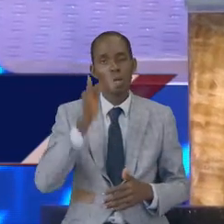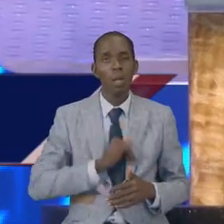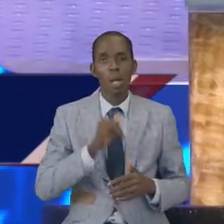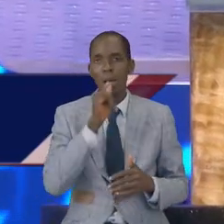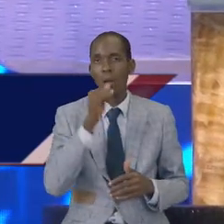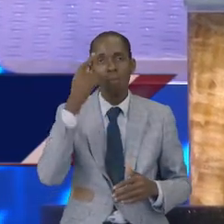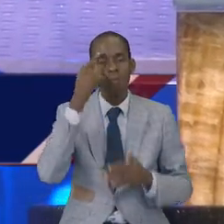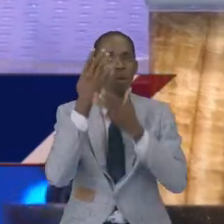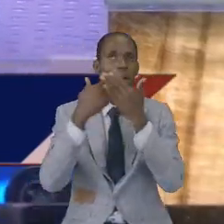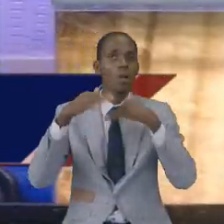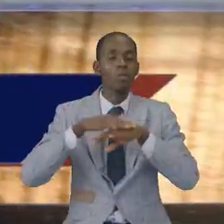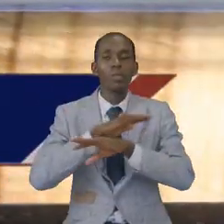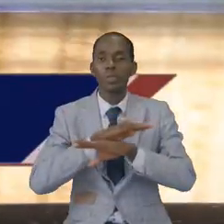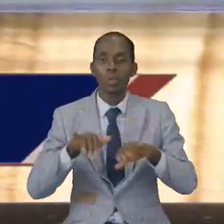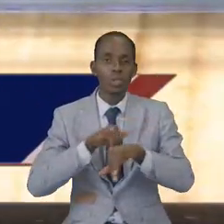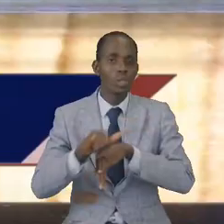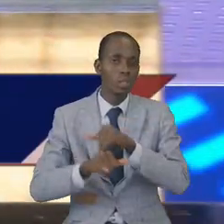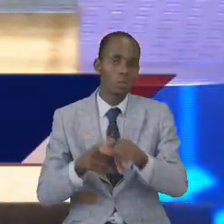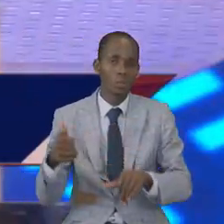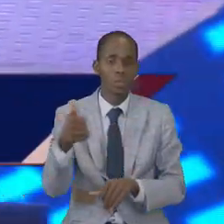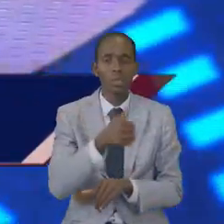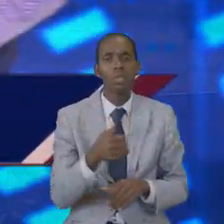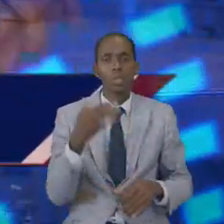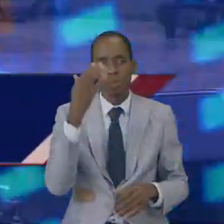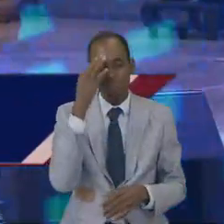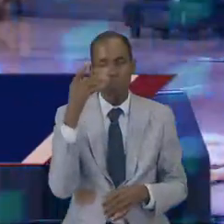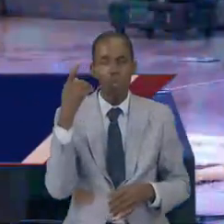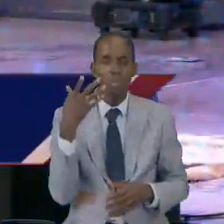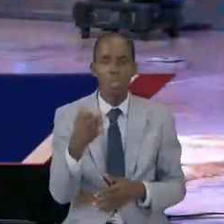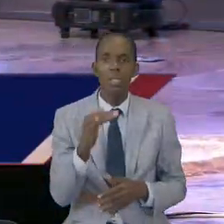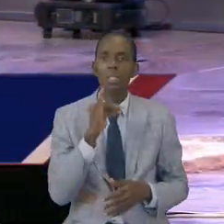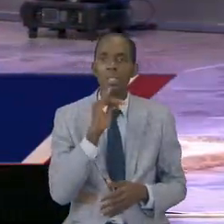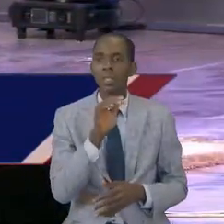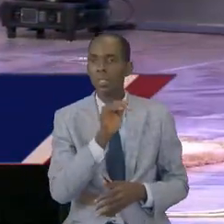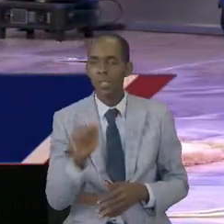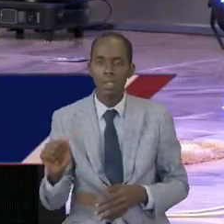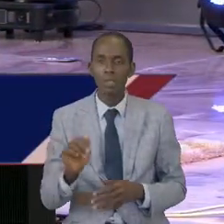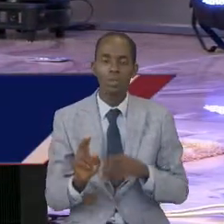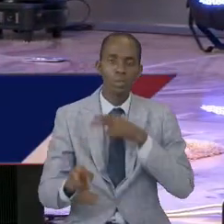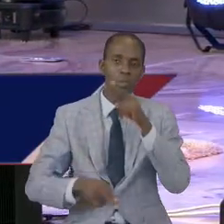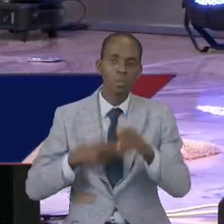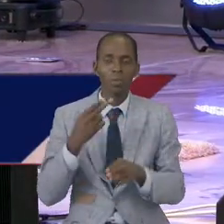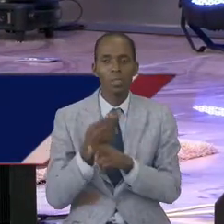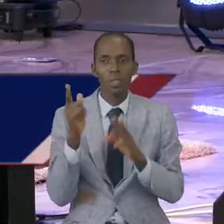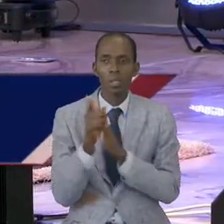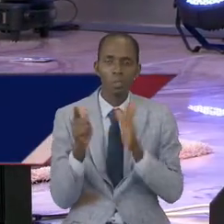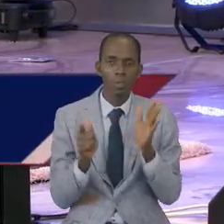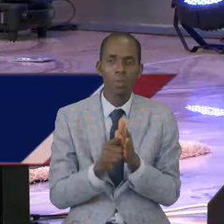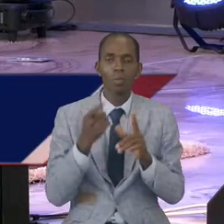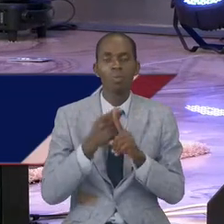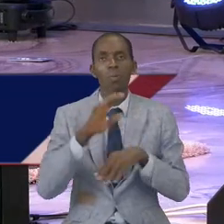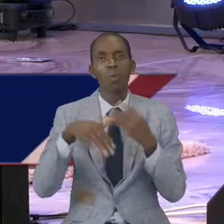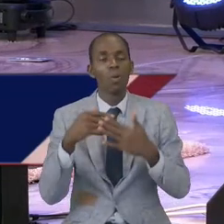not deceive yourself. There is the universal law of the Almighty God that